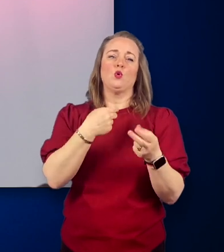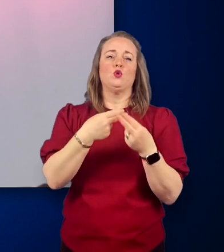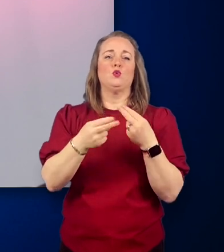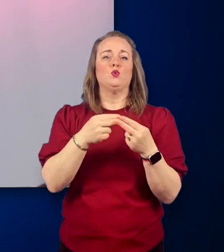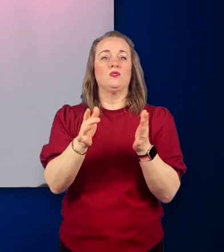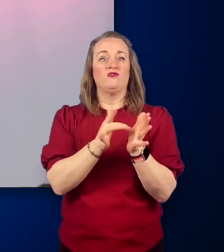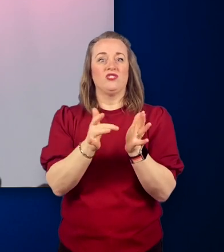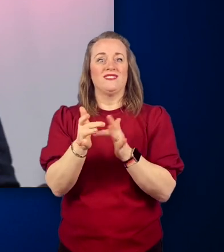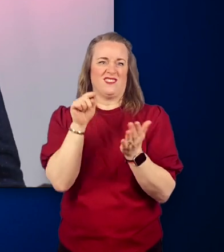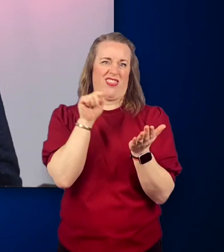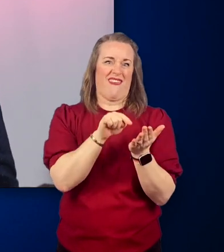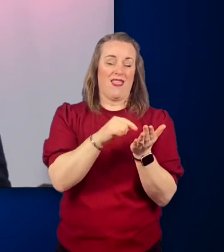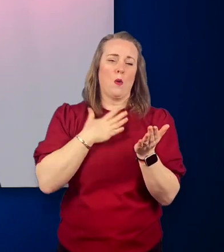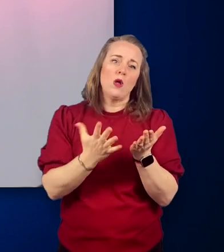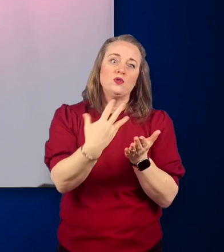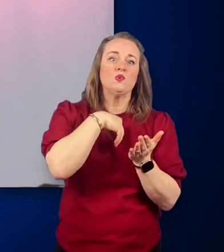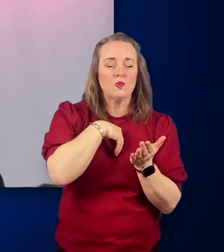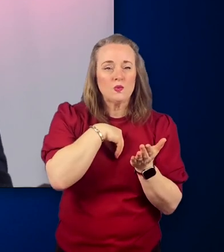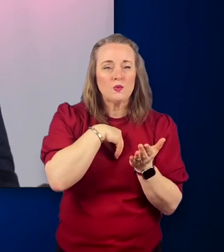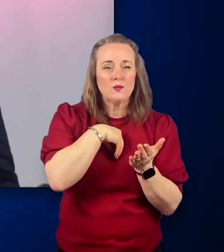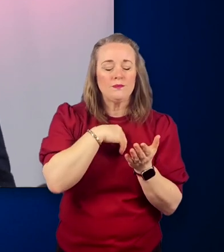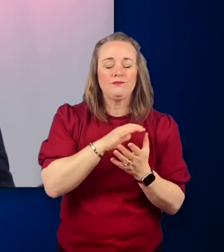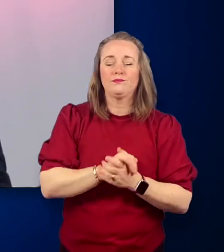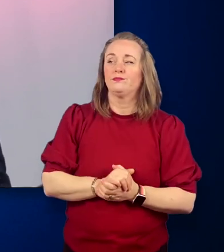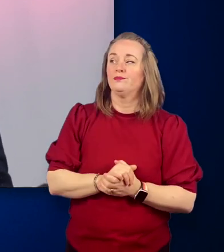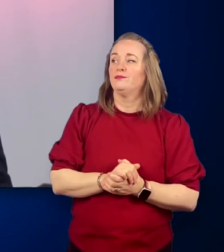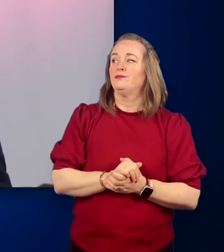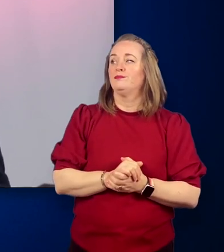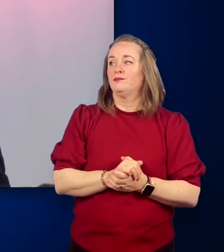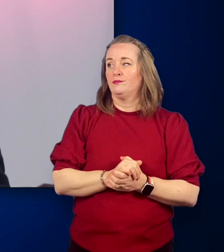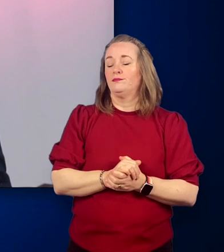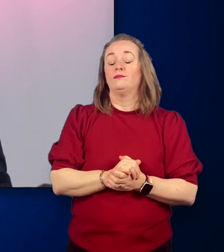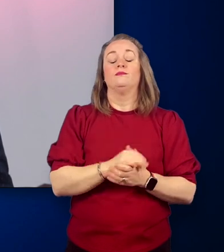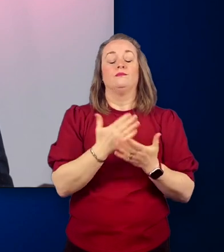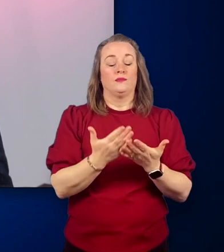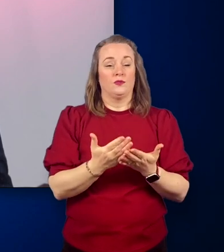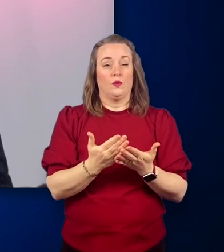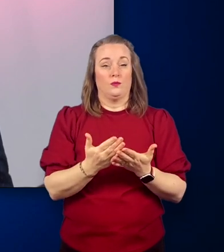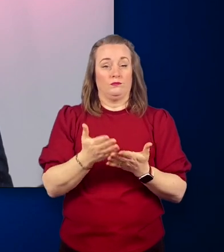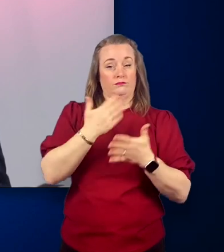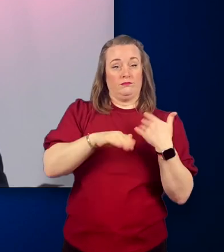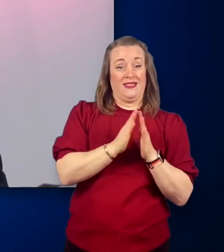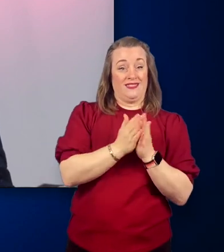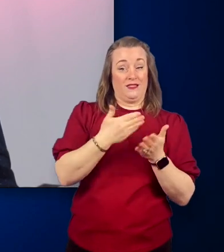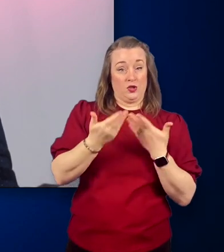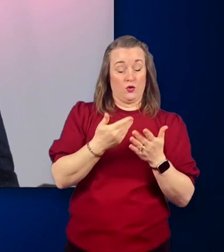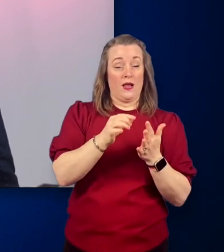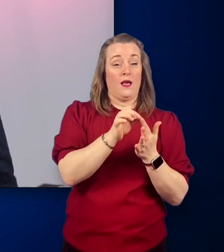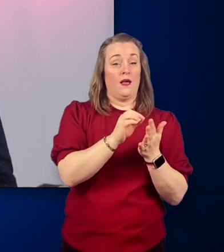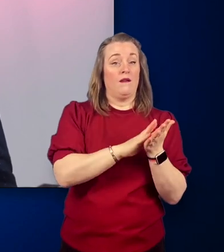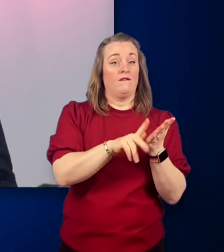And the passage he was reading is all about what the prophet in